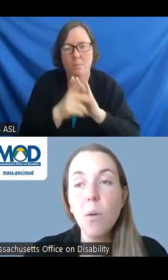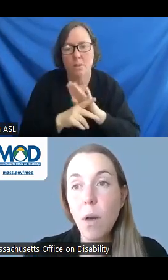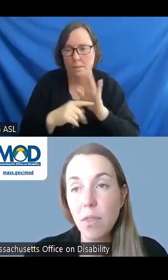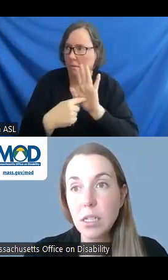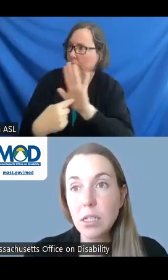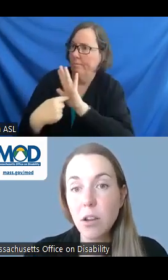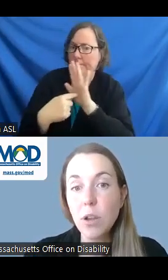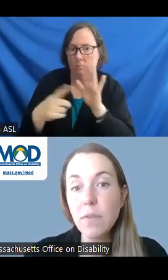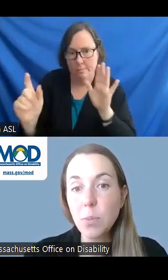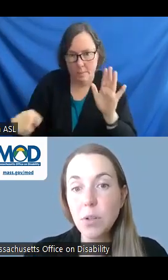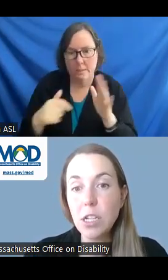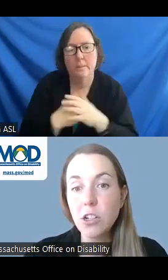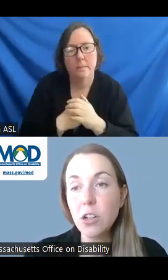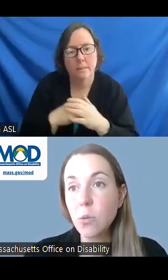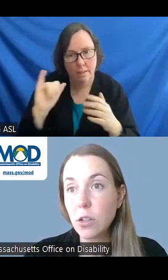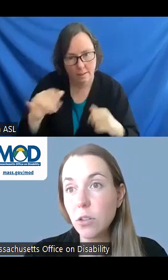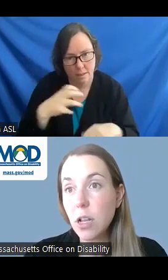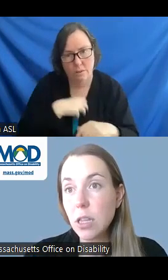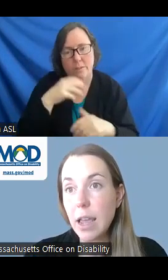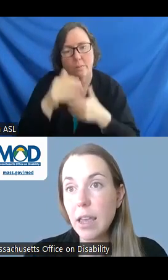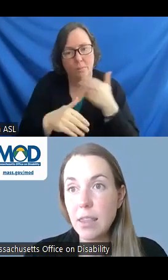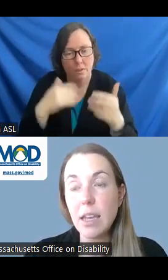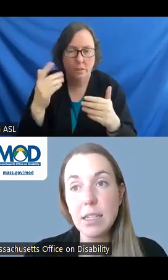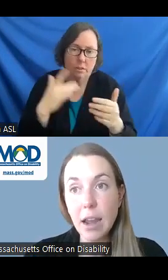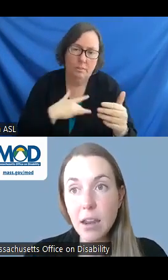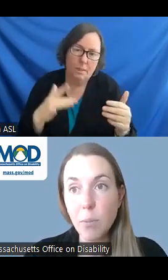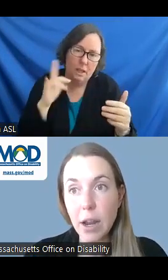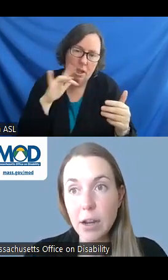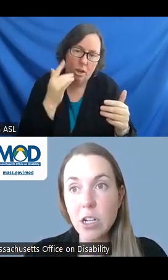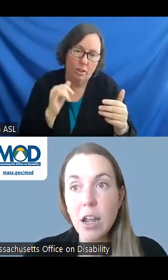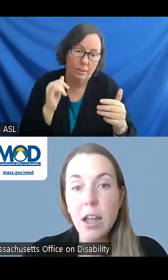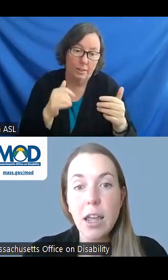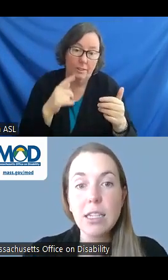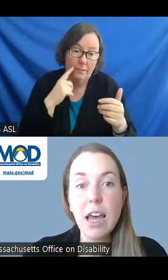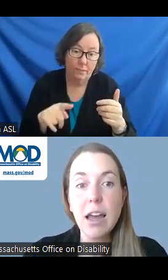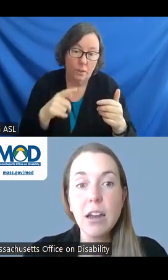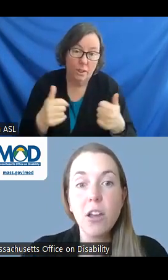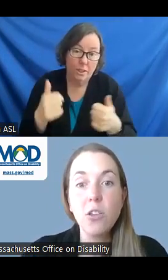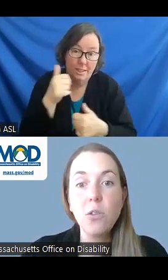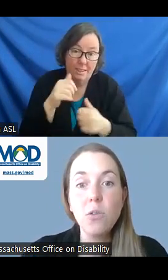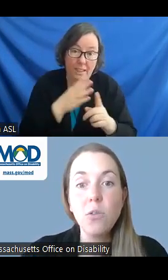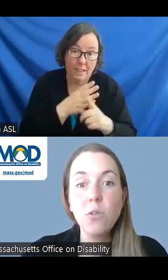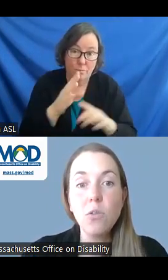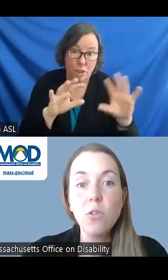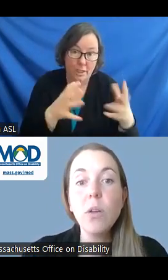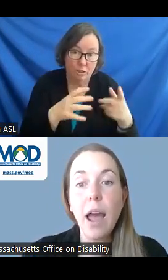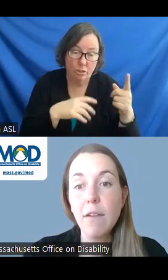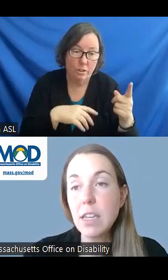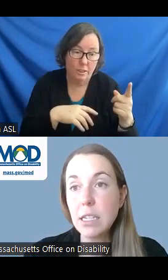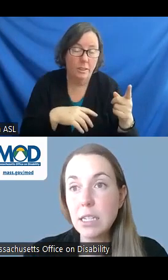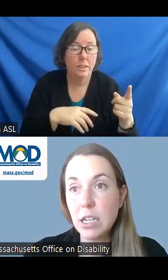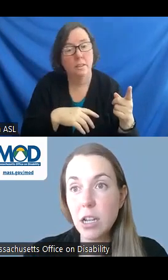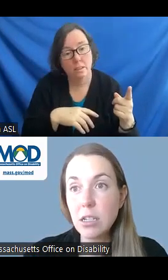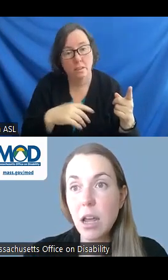Typically, what this grievance procedure is going to look like in the executive branch is that you will have